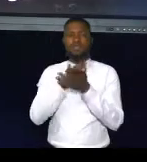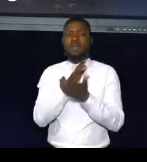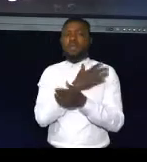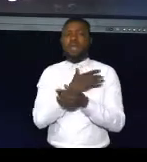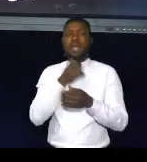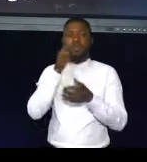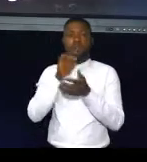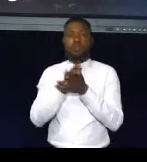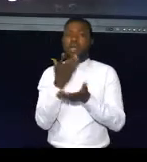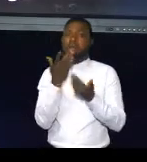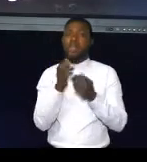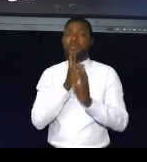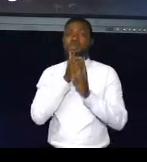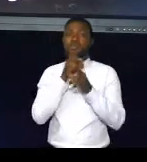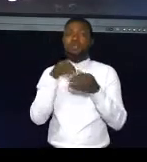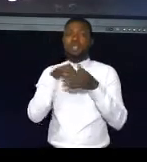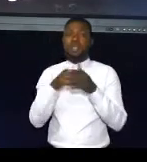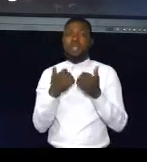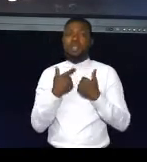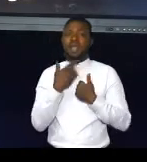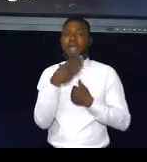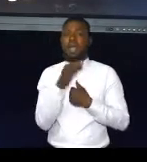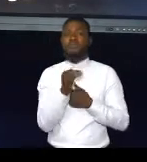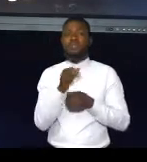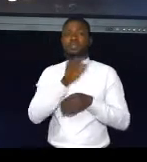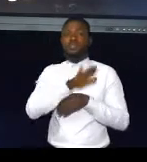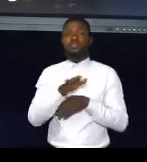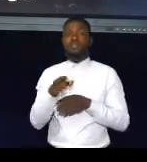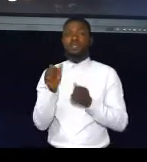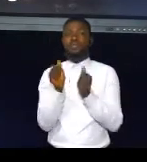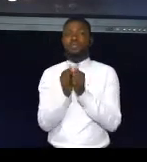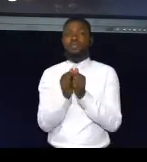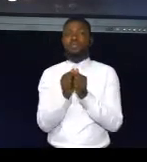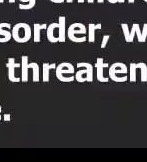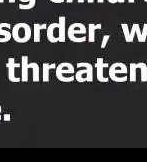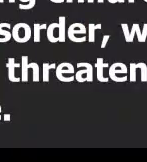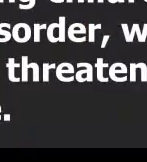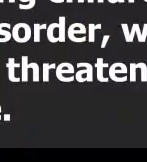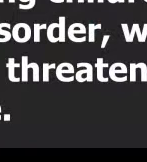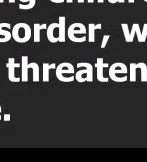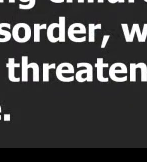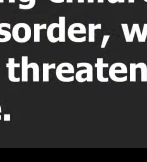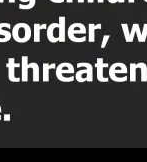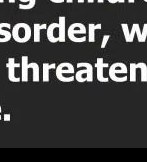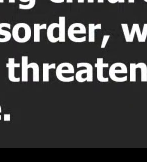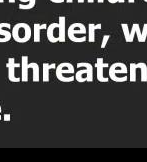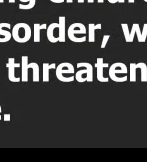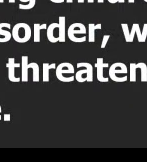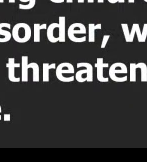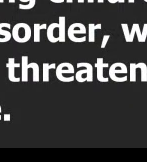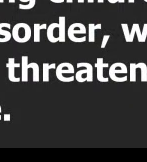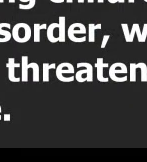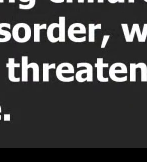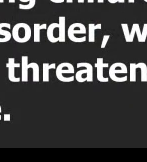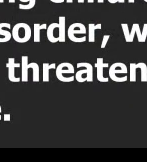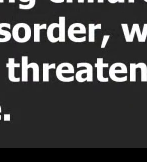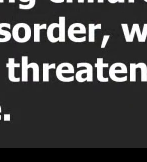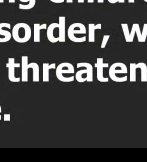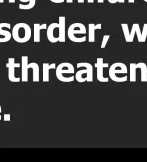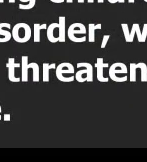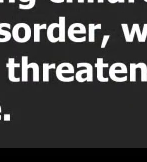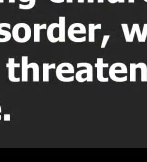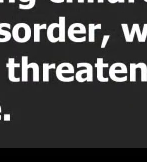and wife may result in having children with sickle cell blood disorder who often die